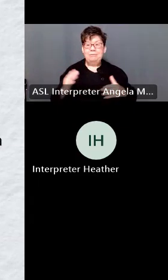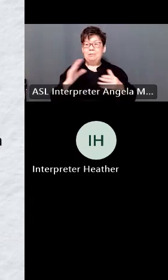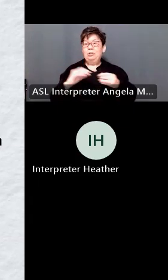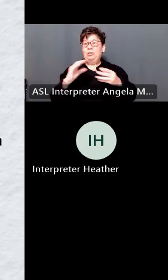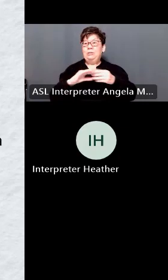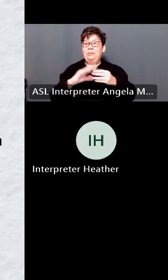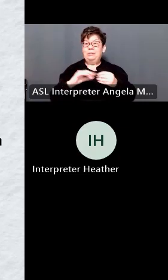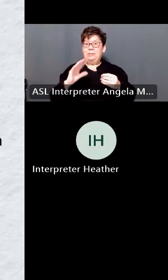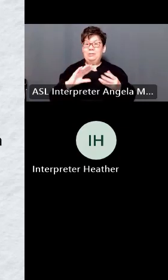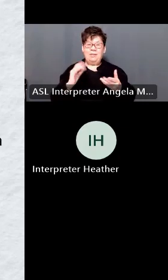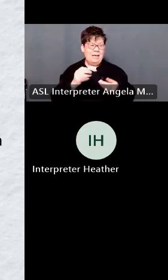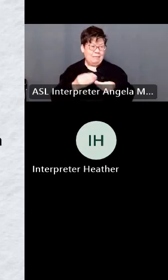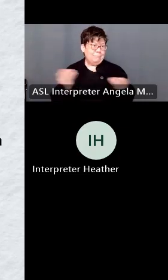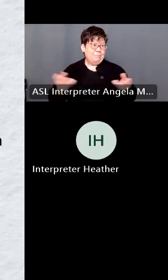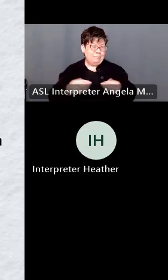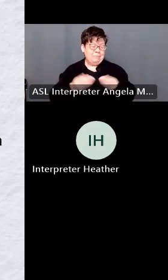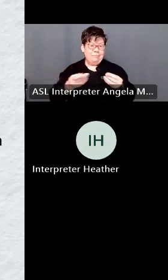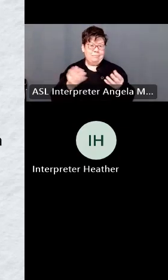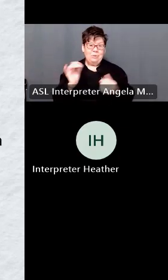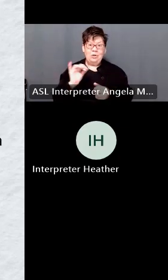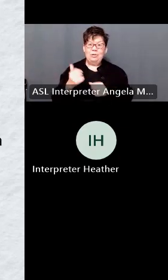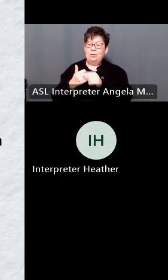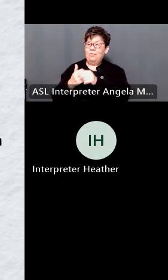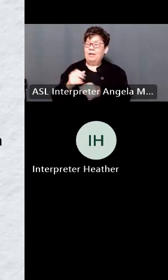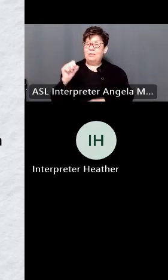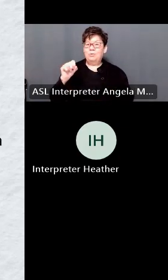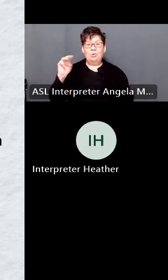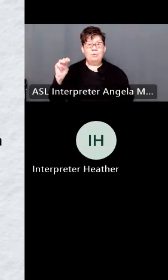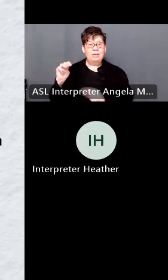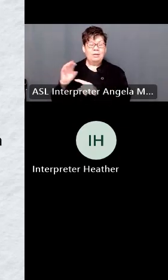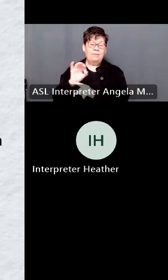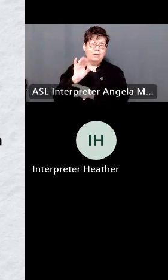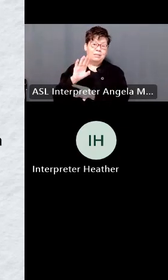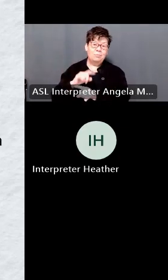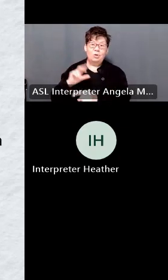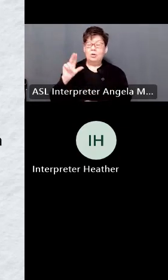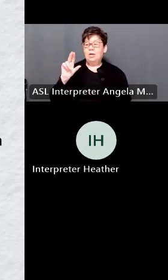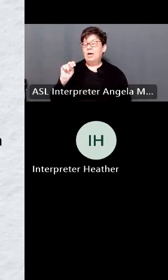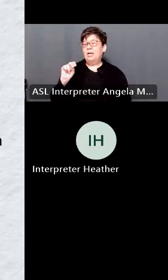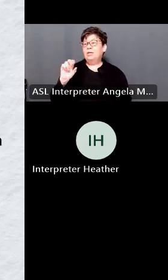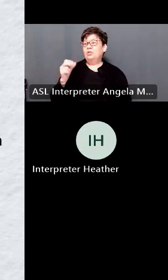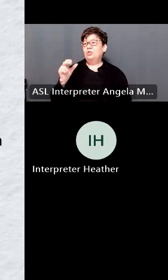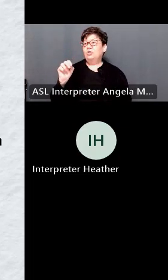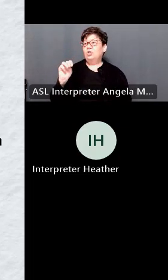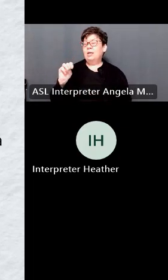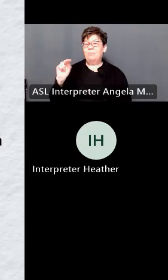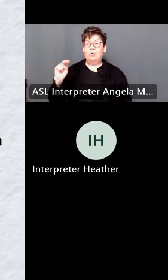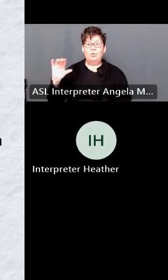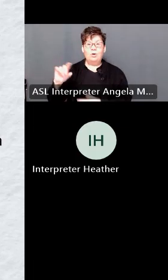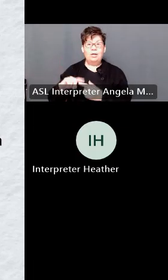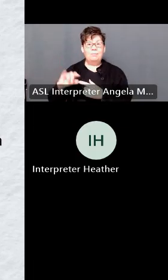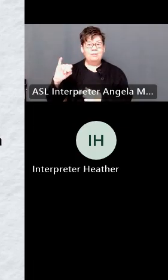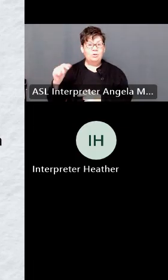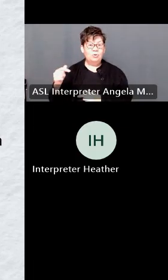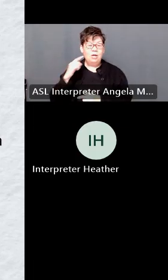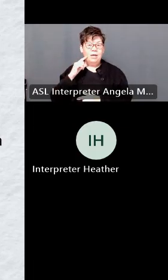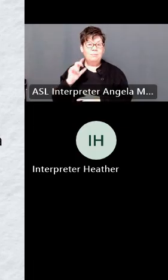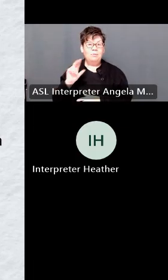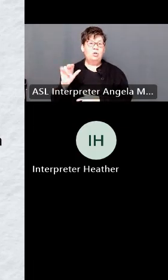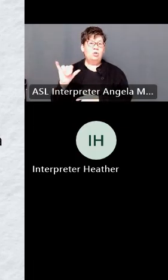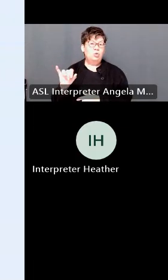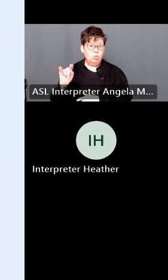that. And then follow us on social media, Facebook, Unshame North Carolina, and then Instagram and YouTube, Unshame NC.